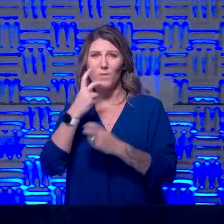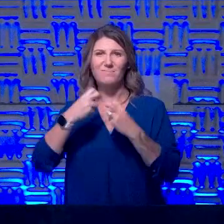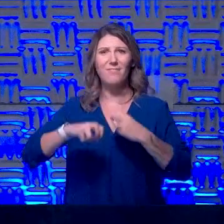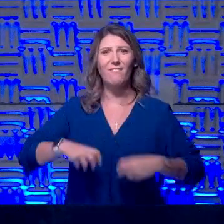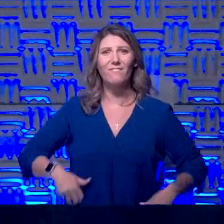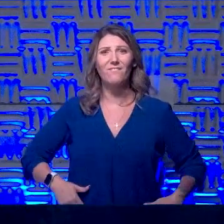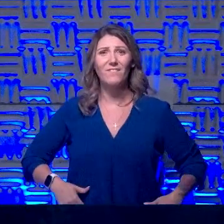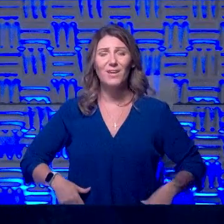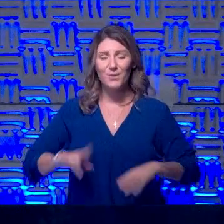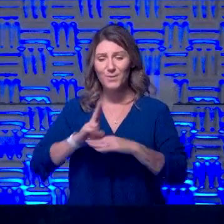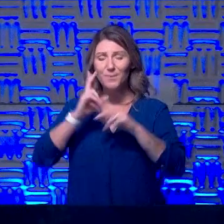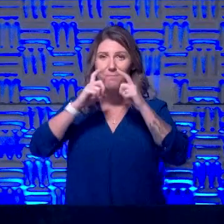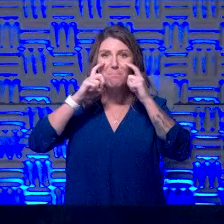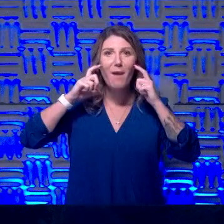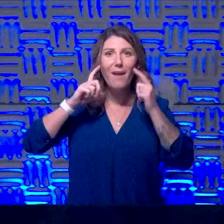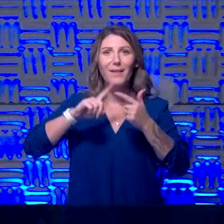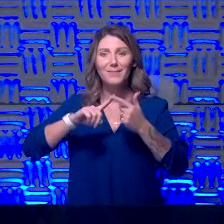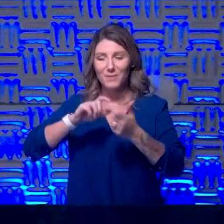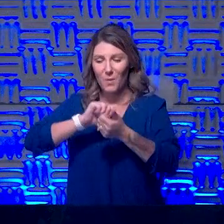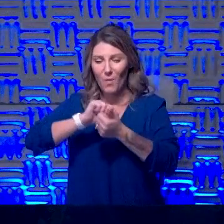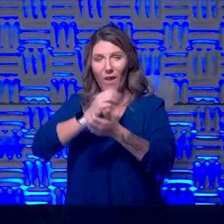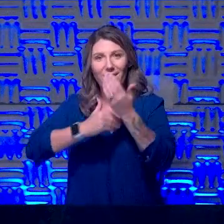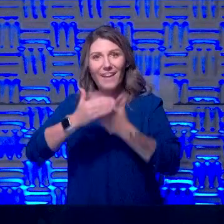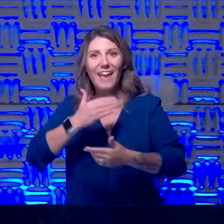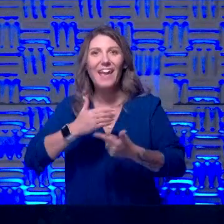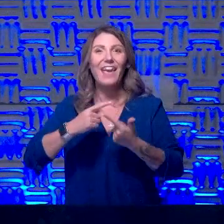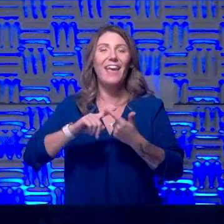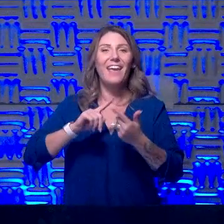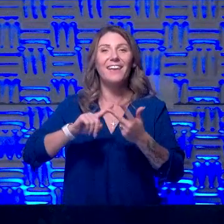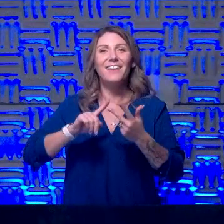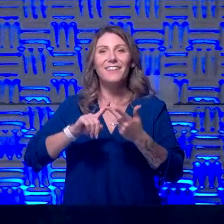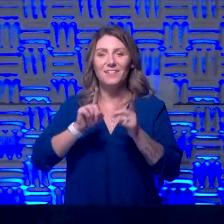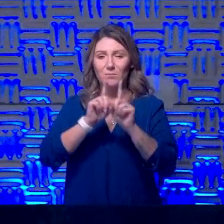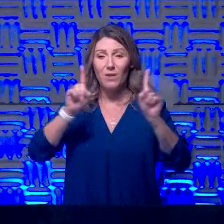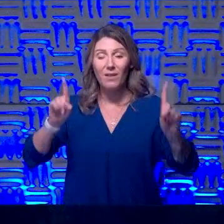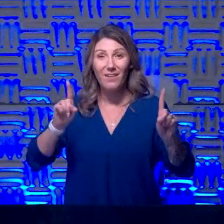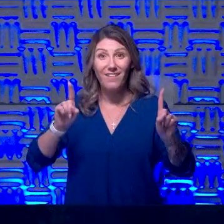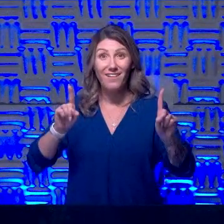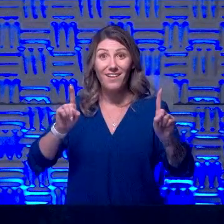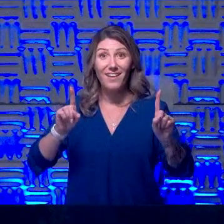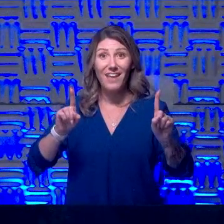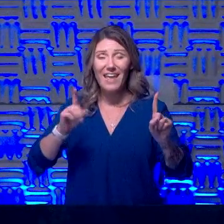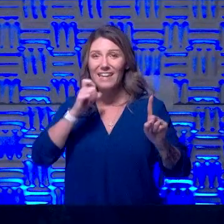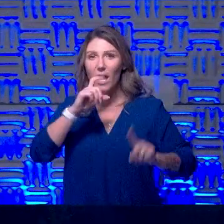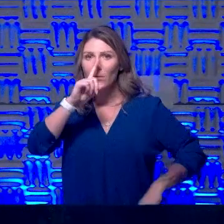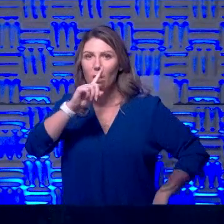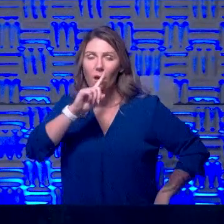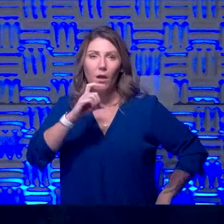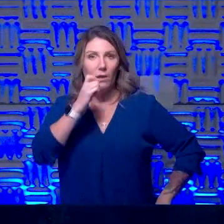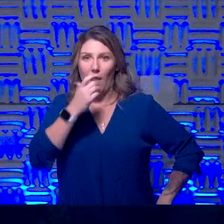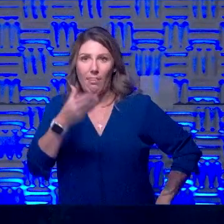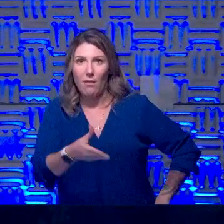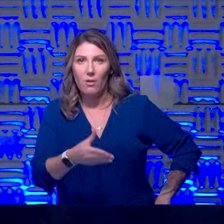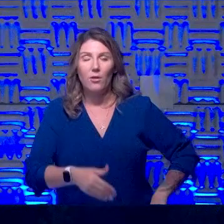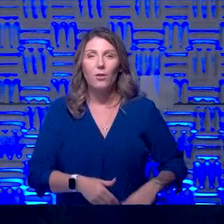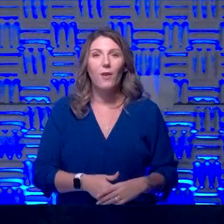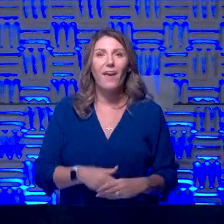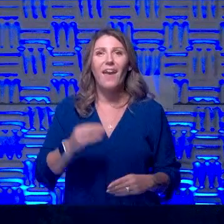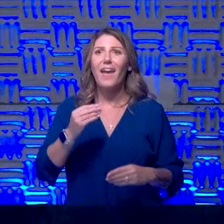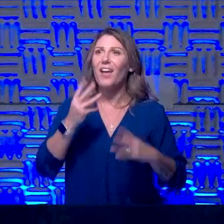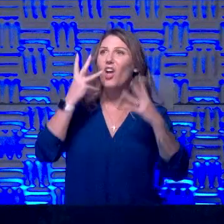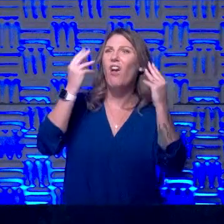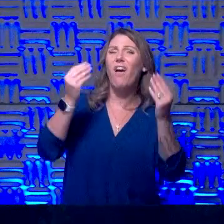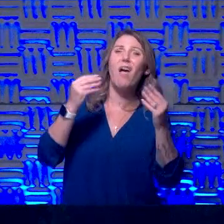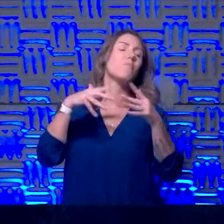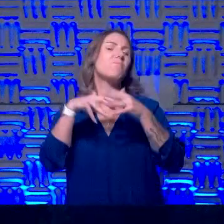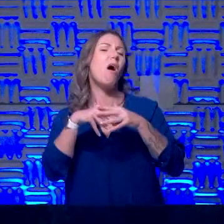mask, by washing your hands, by keeping your distance, by not pretending as if it doesn't exist, and going out in a